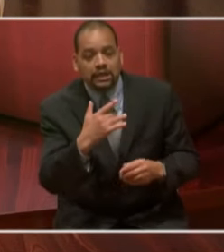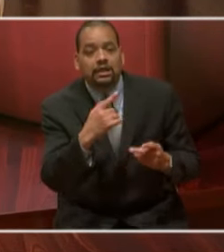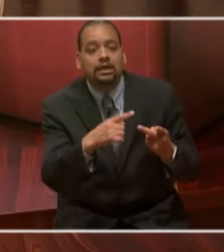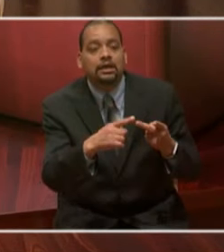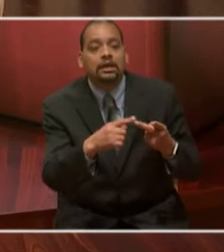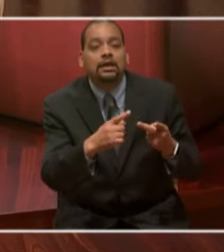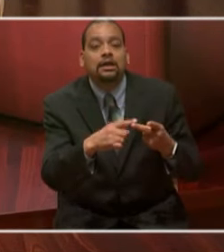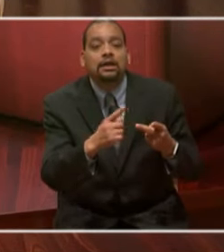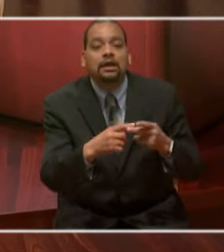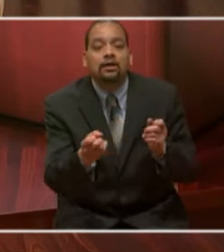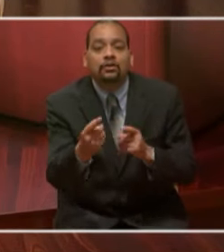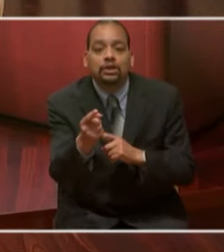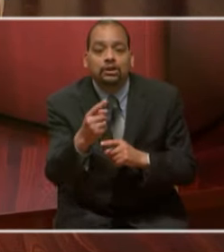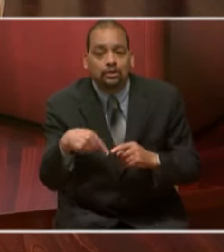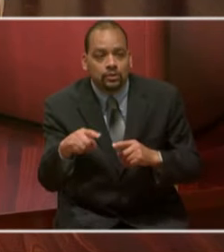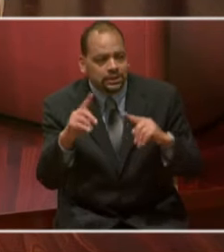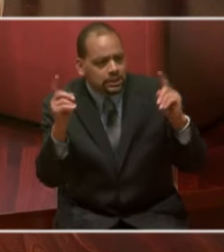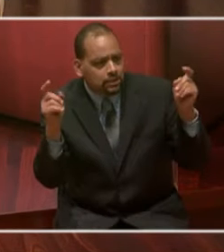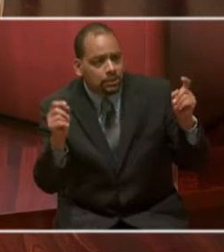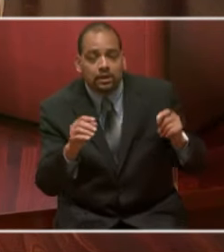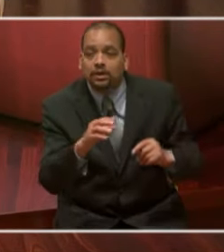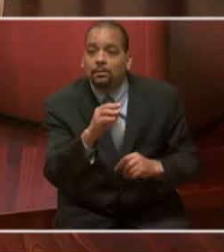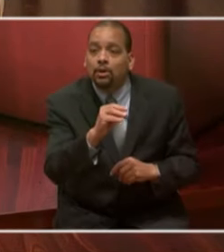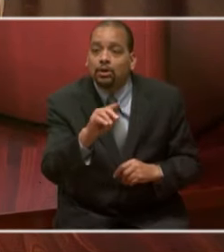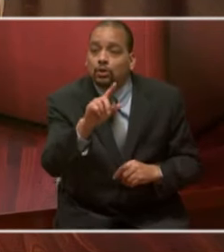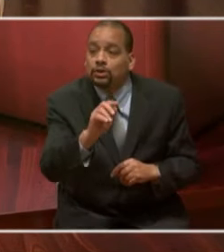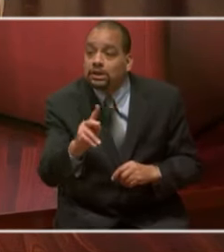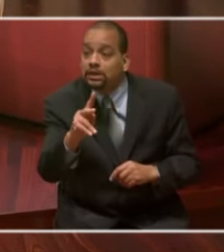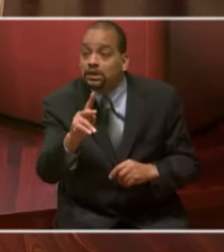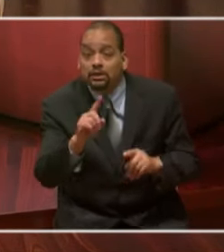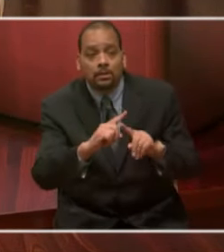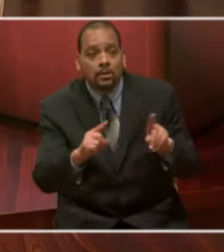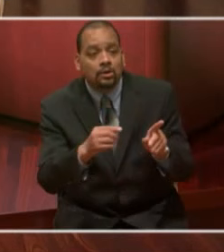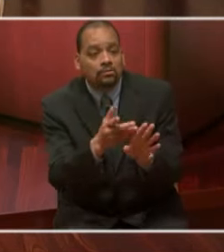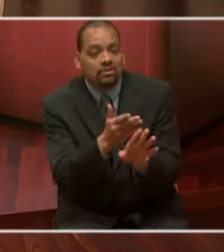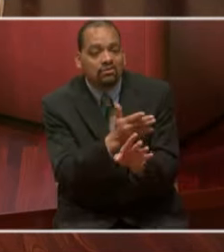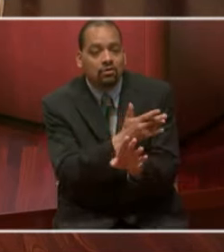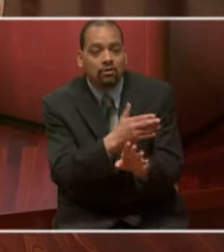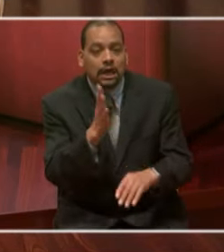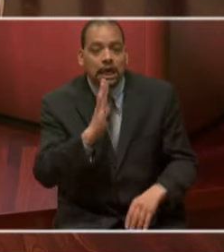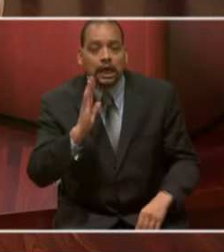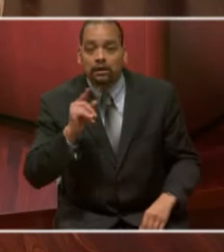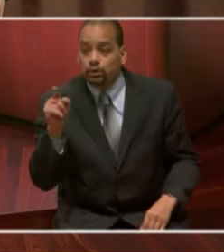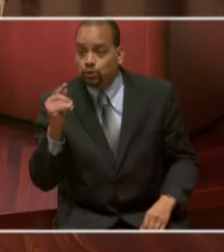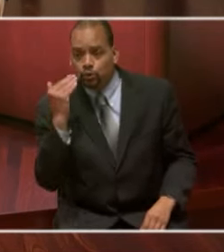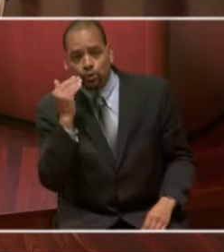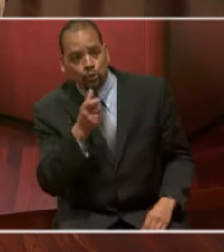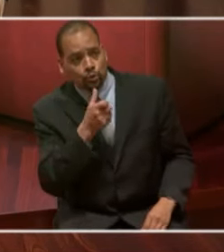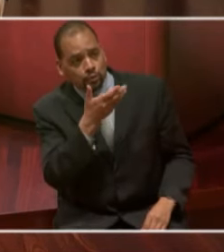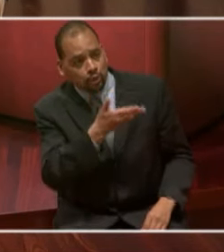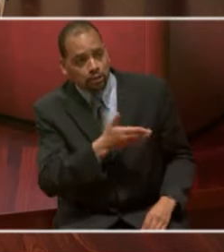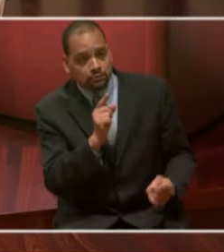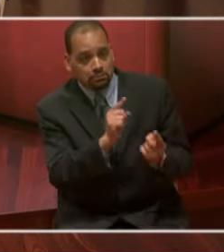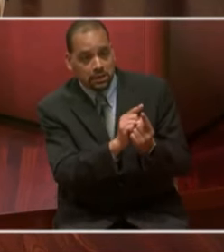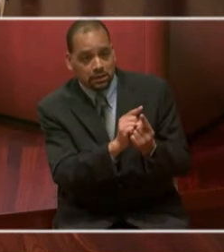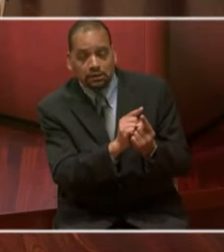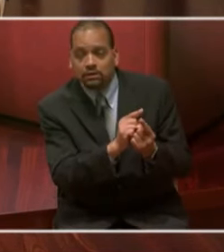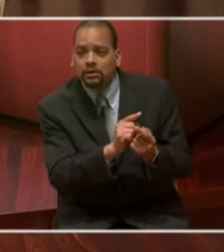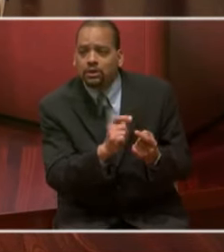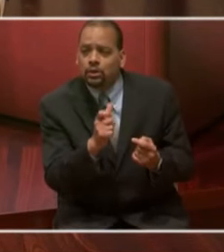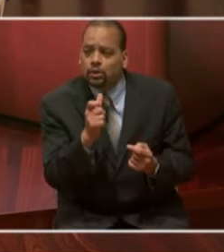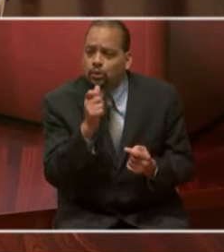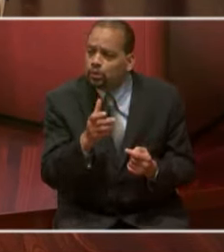with Reverend Rath Abernathy. I was so scared. I didn't know what to say, what to do. And Dr. King spoke up and said, "Are you the boy from